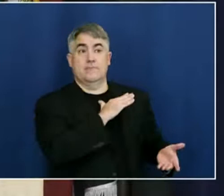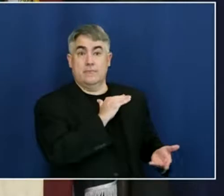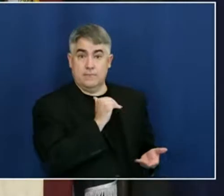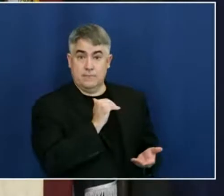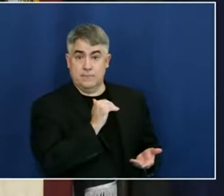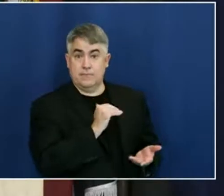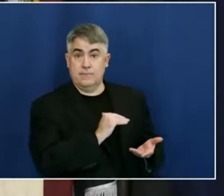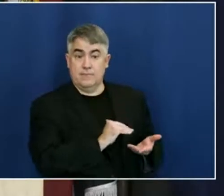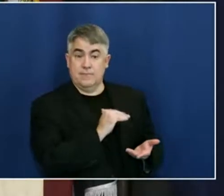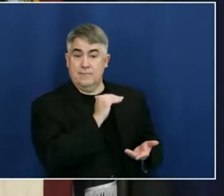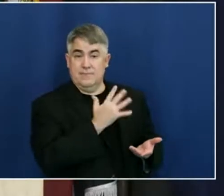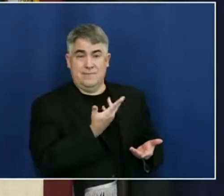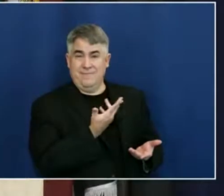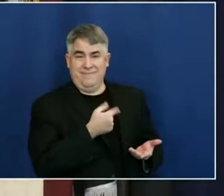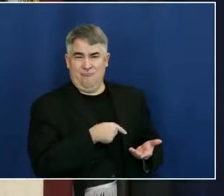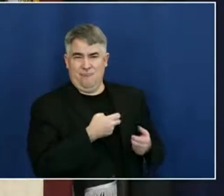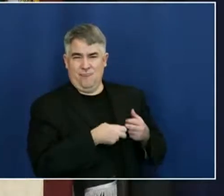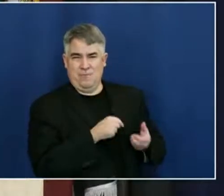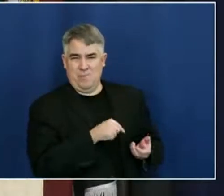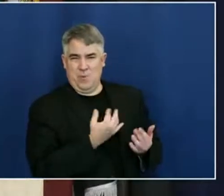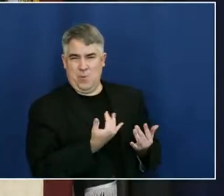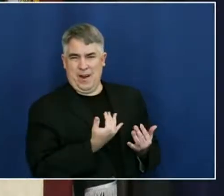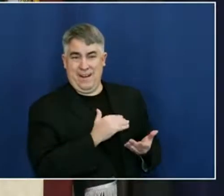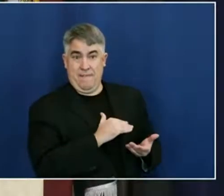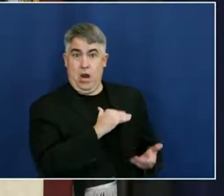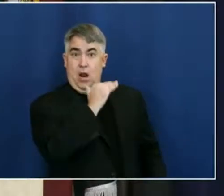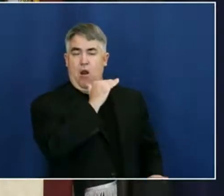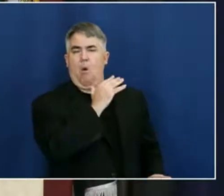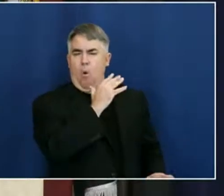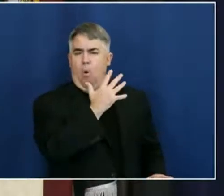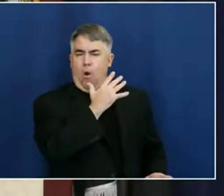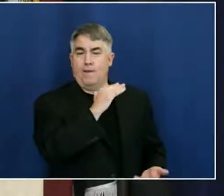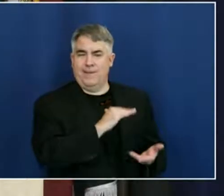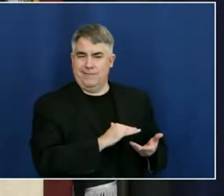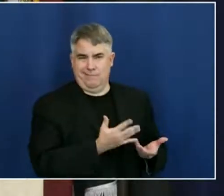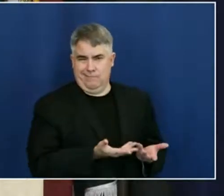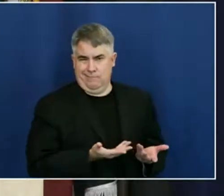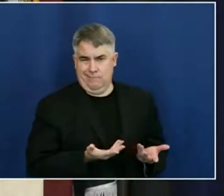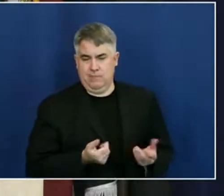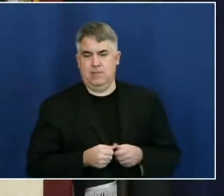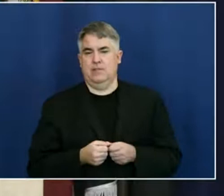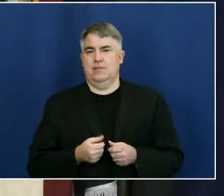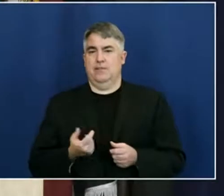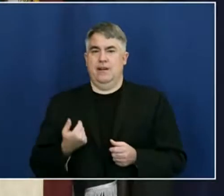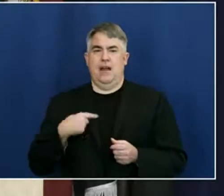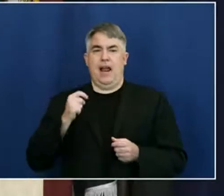know exactly what the demand will be. And so we just really can't speculate that far out.